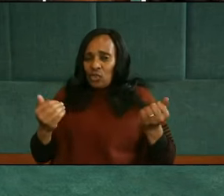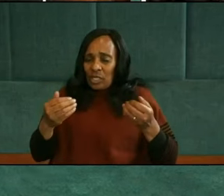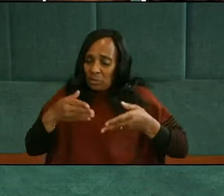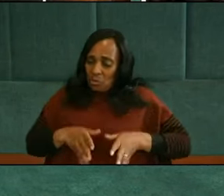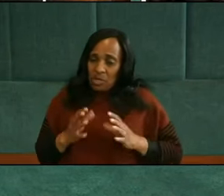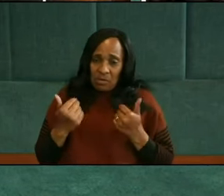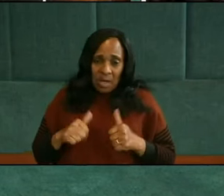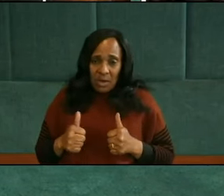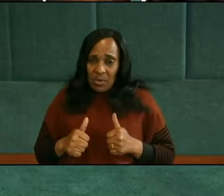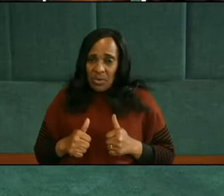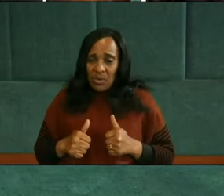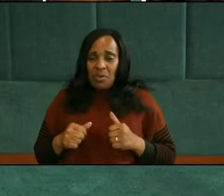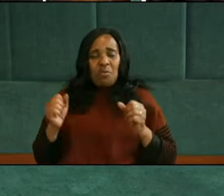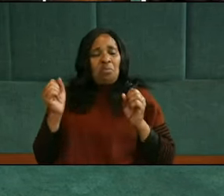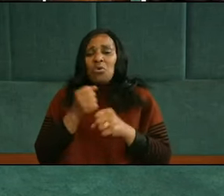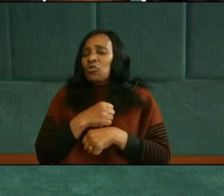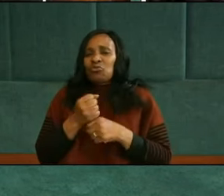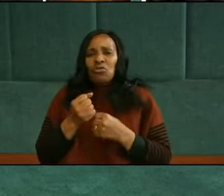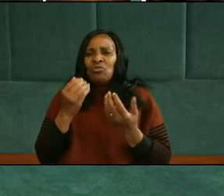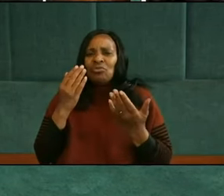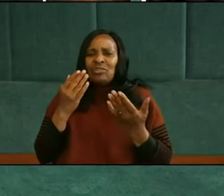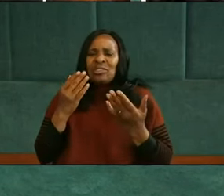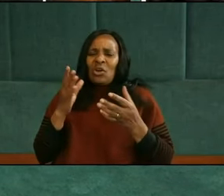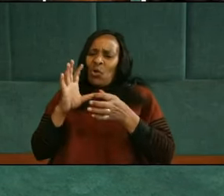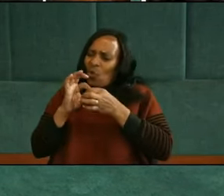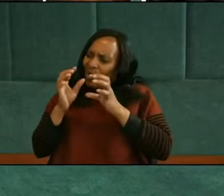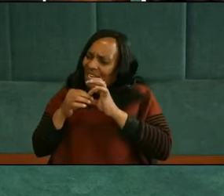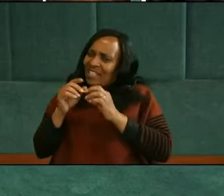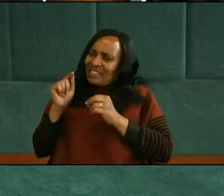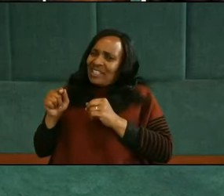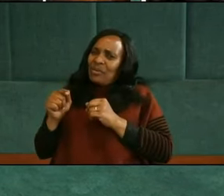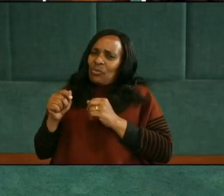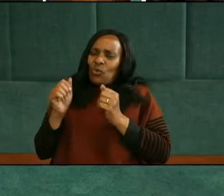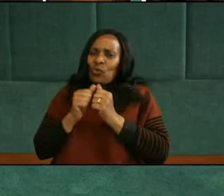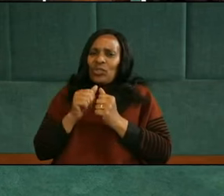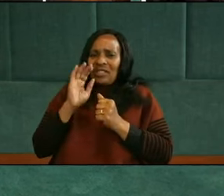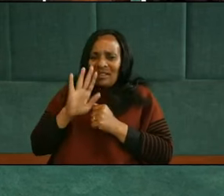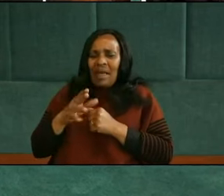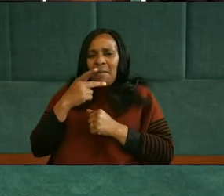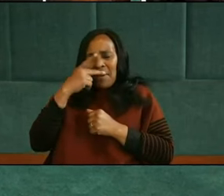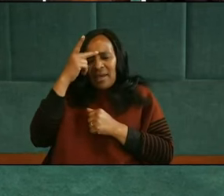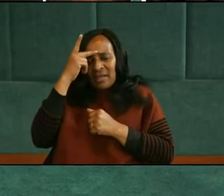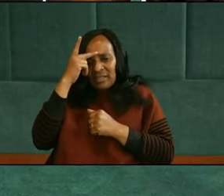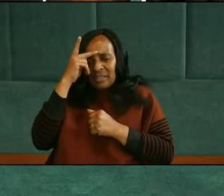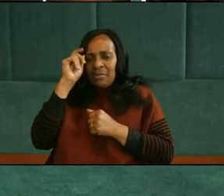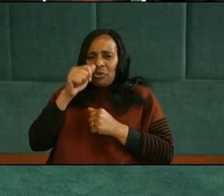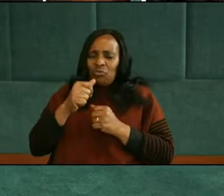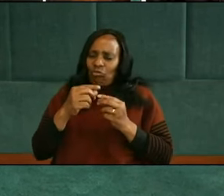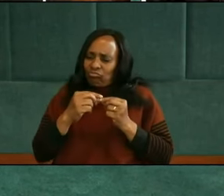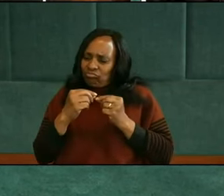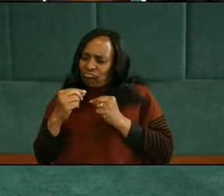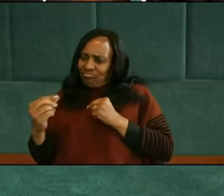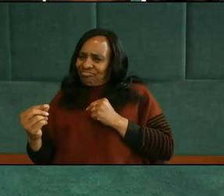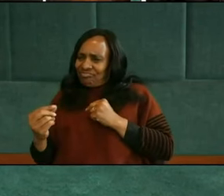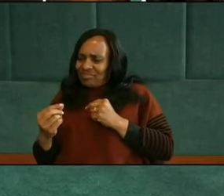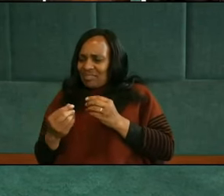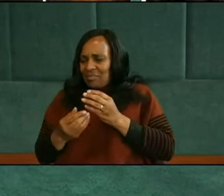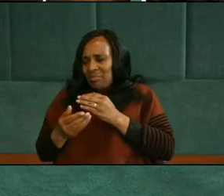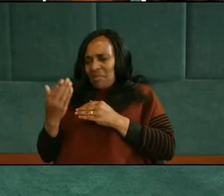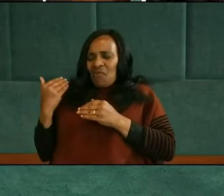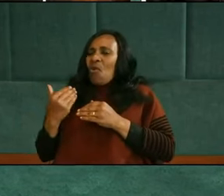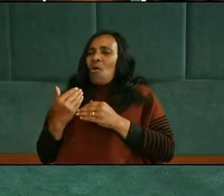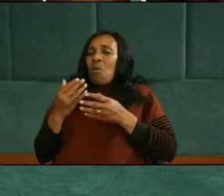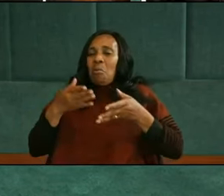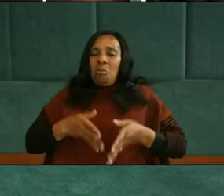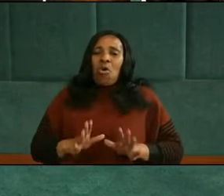yet born. So you may not be able to actually connect them with their parents. So you have to at least go slightly after when they